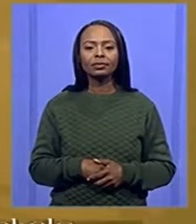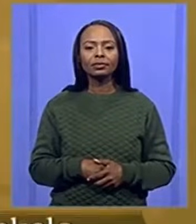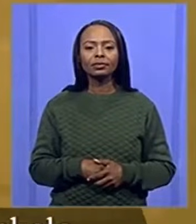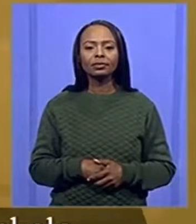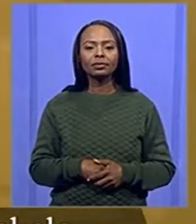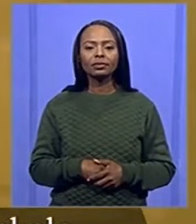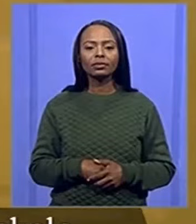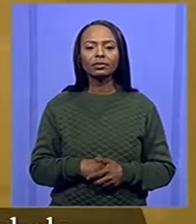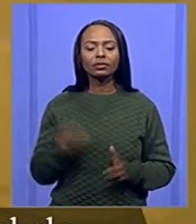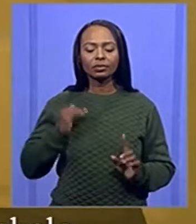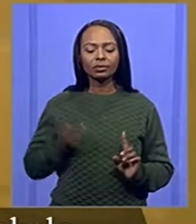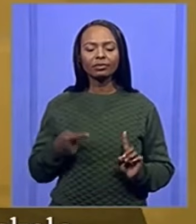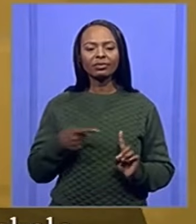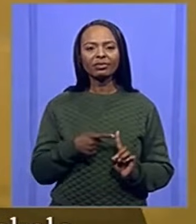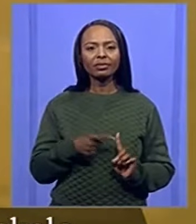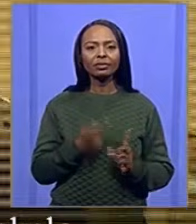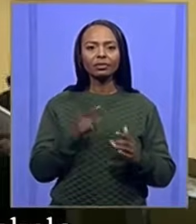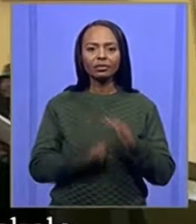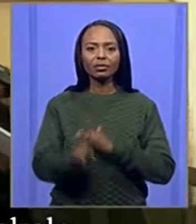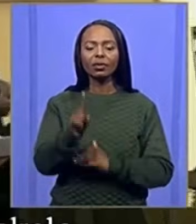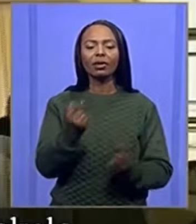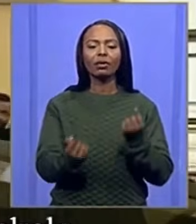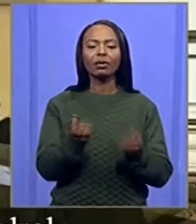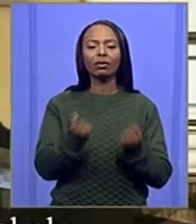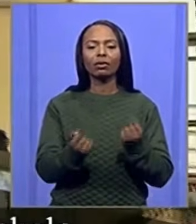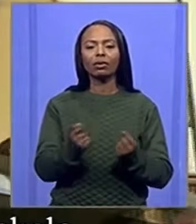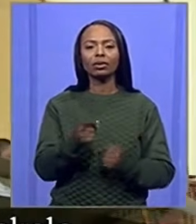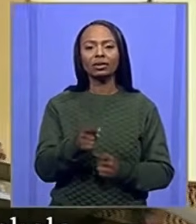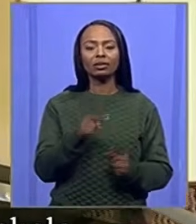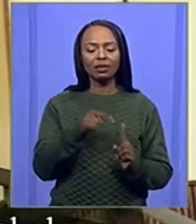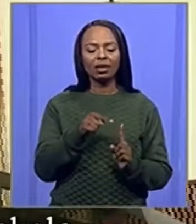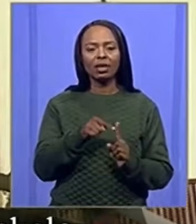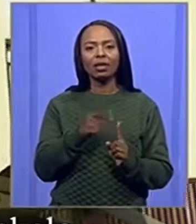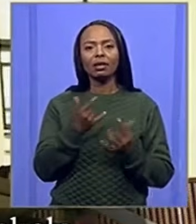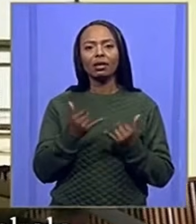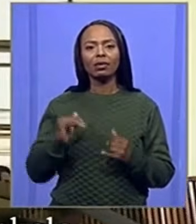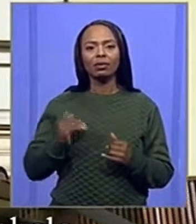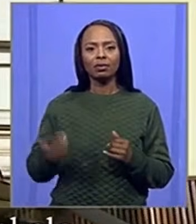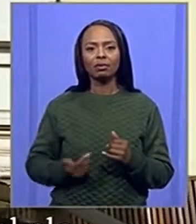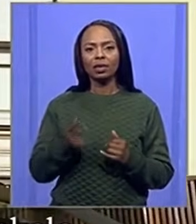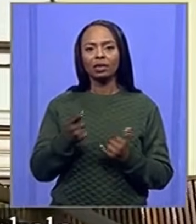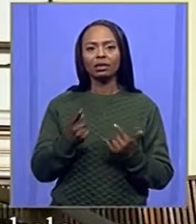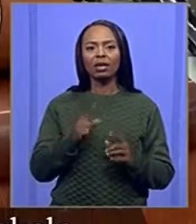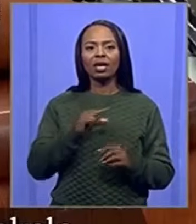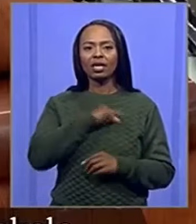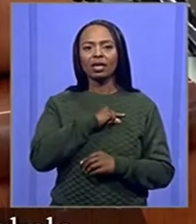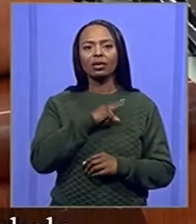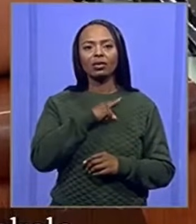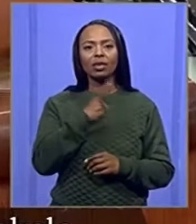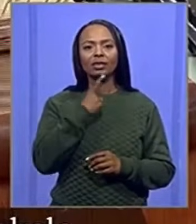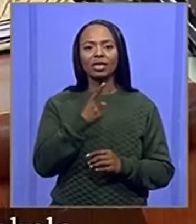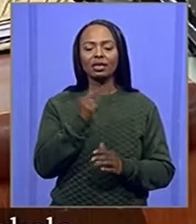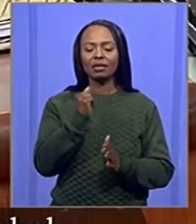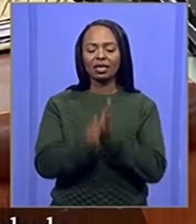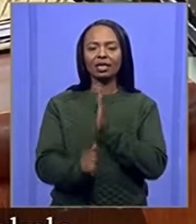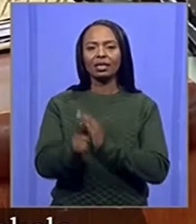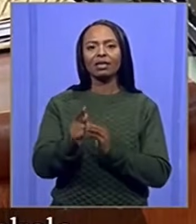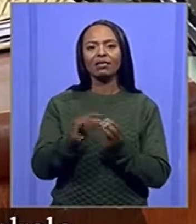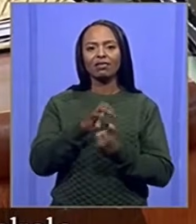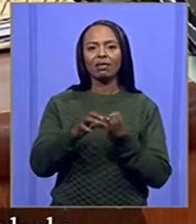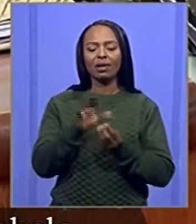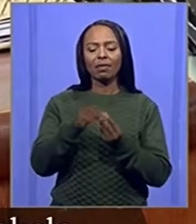Mmelaelwa wa mosadi o tsogile a tlhageletse kwa kgotlatshekelo ya molopo kwa porofense ya North West a latofadiwa ka go bolaya wa lelapa go iponela